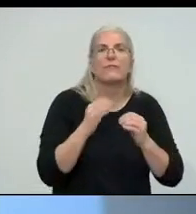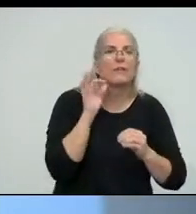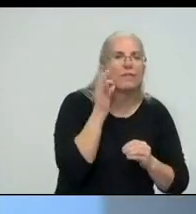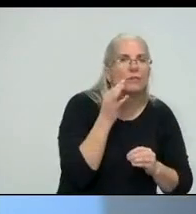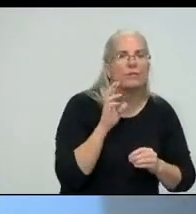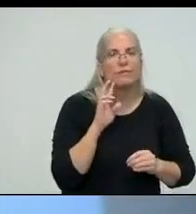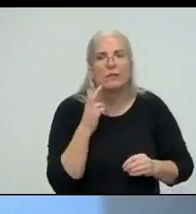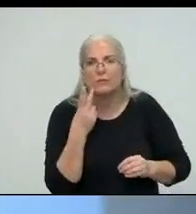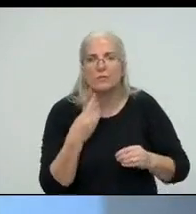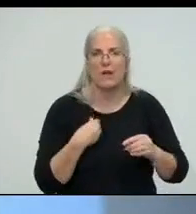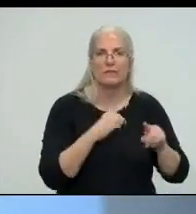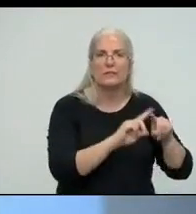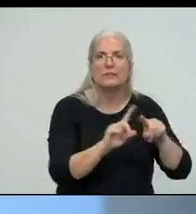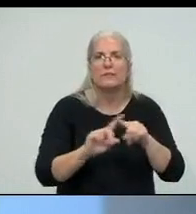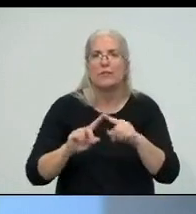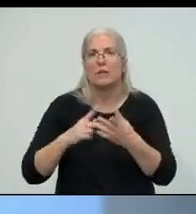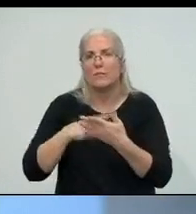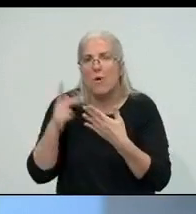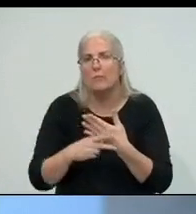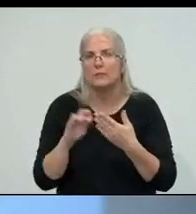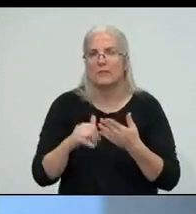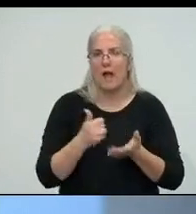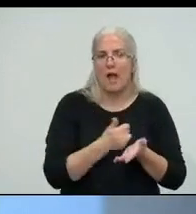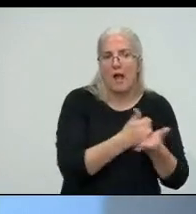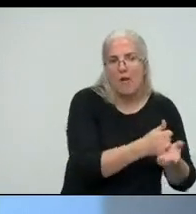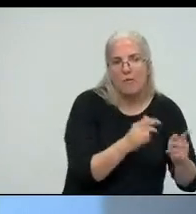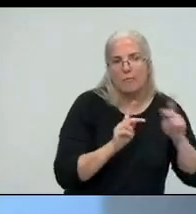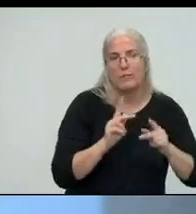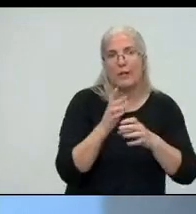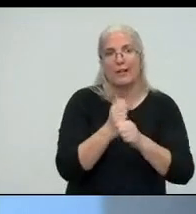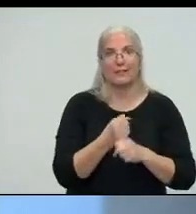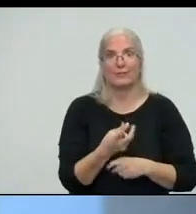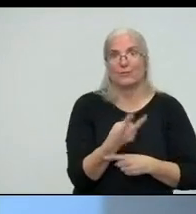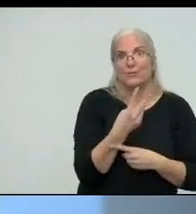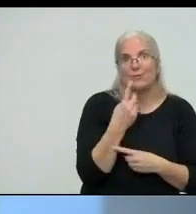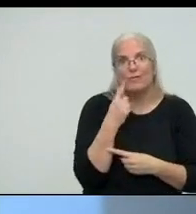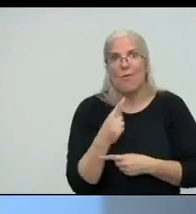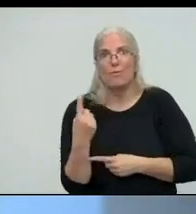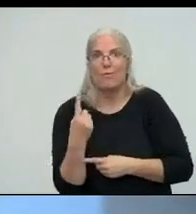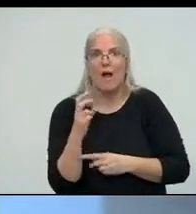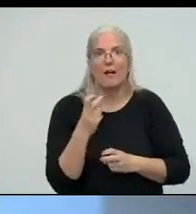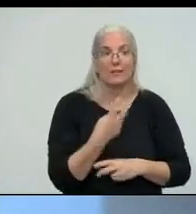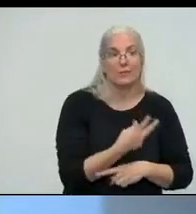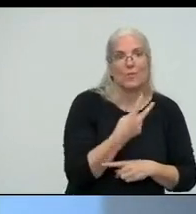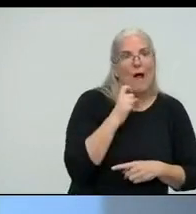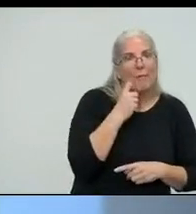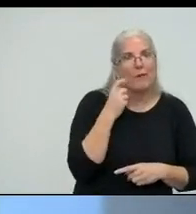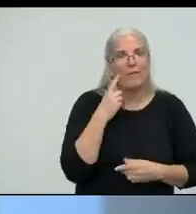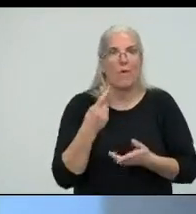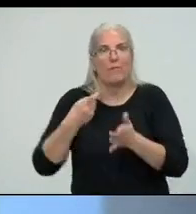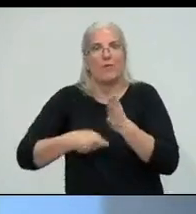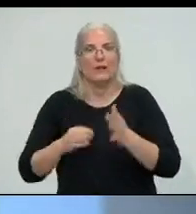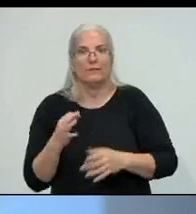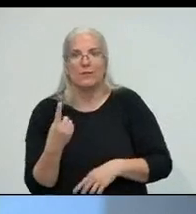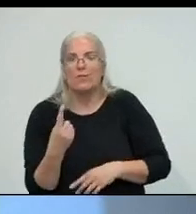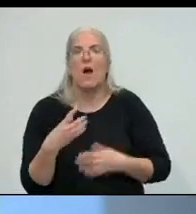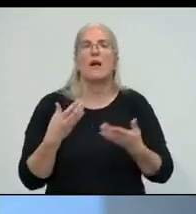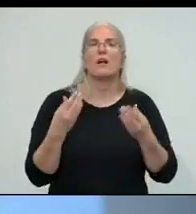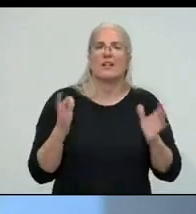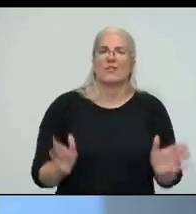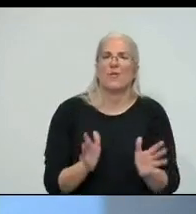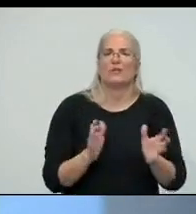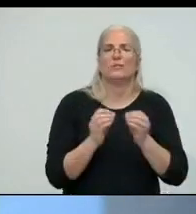where people can get 2-for-1 options for fresh, healthy foods, things